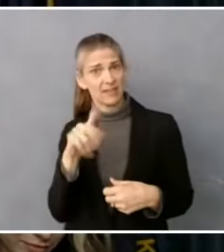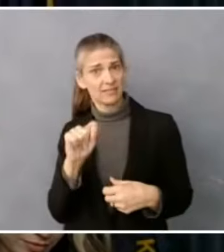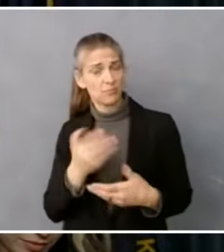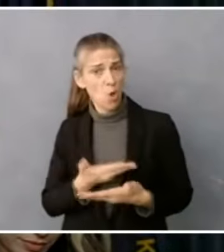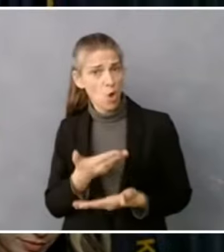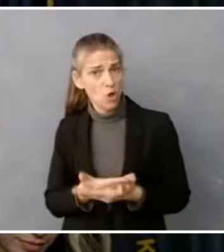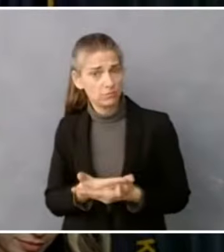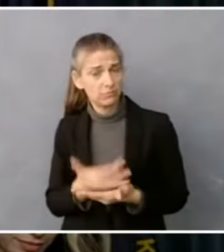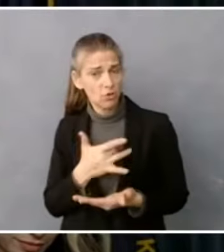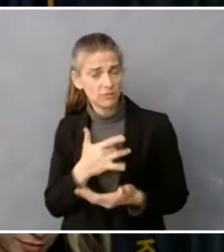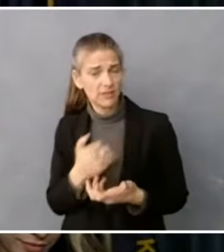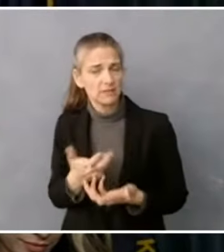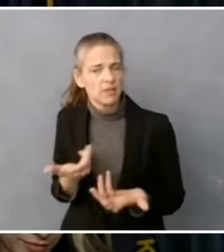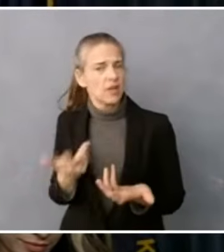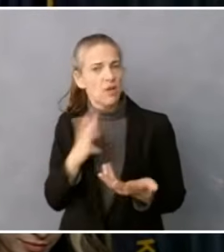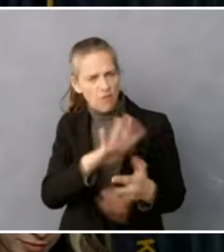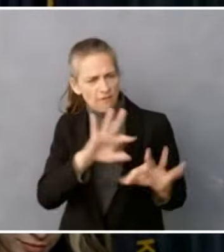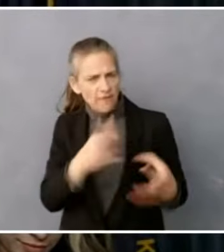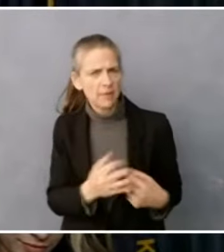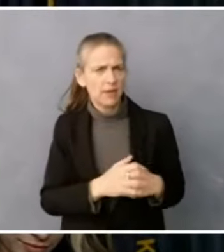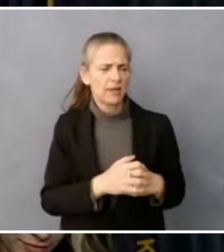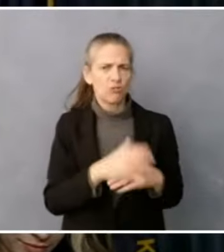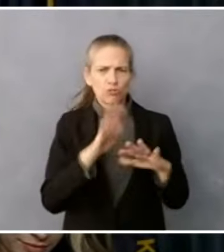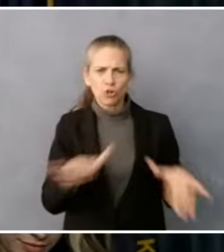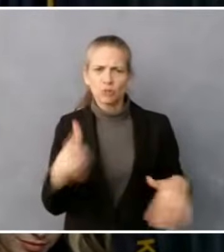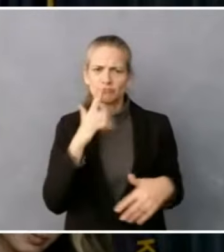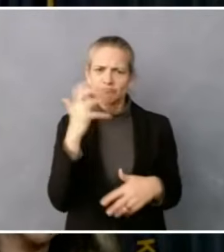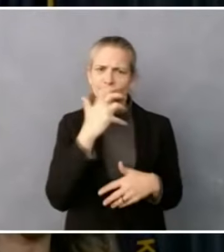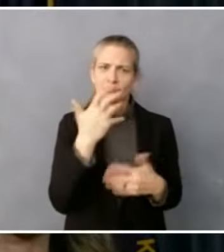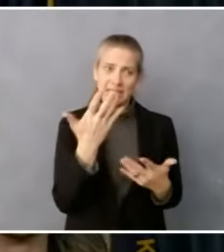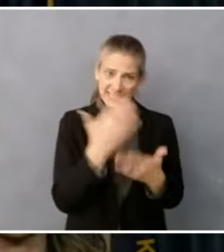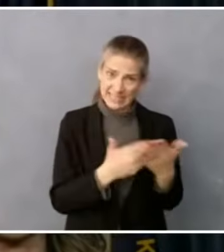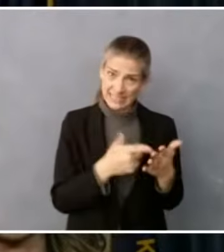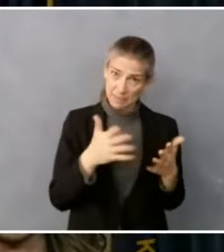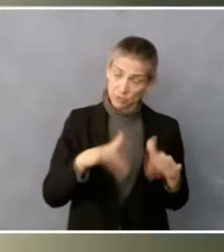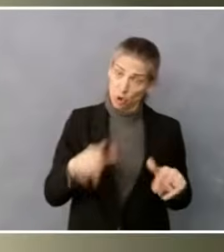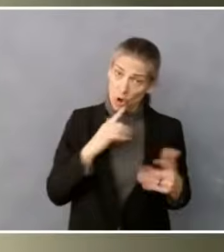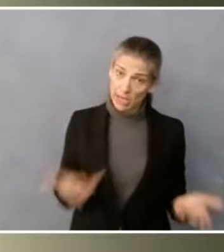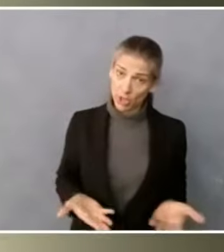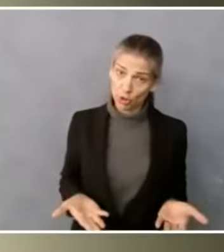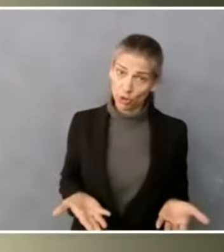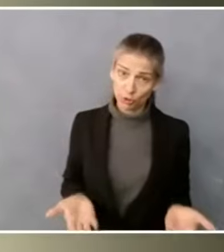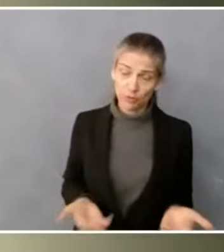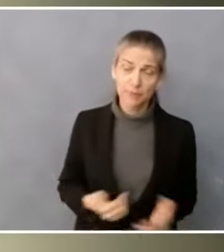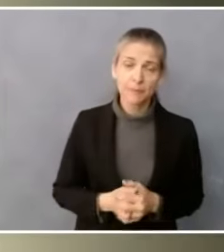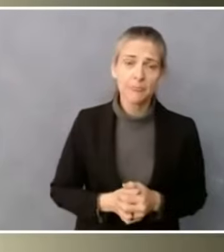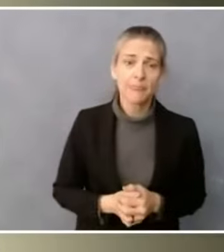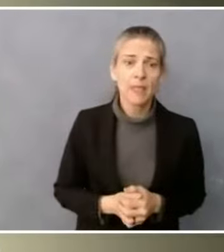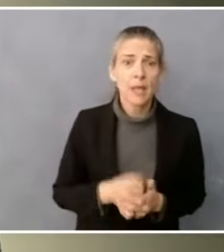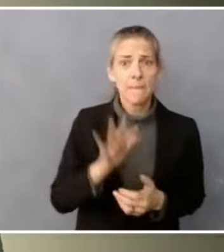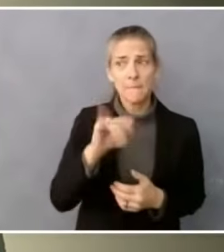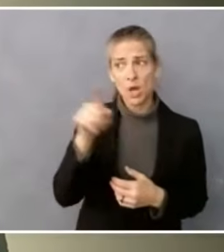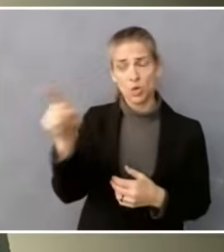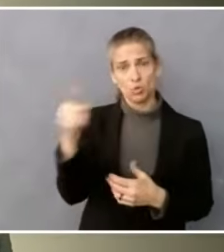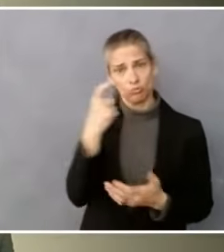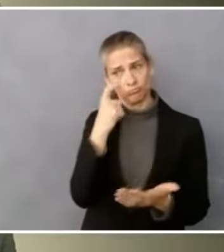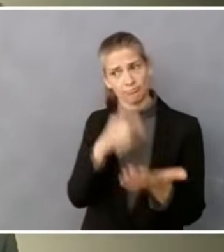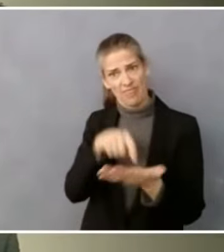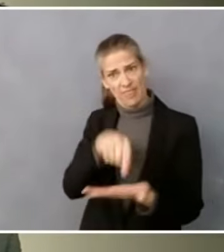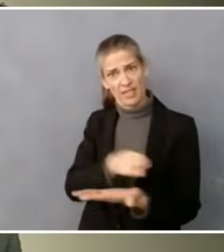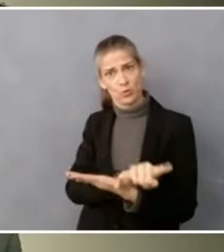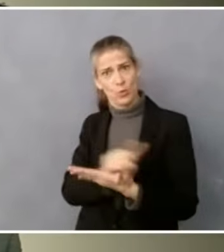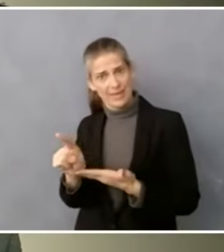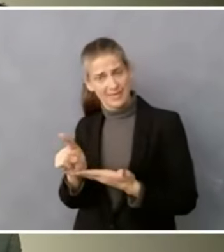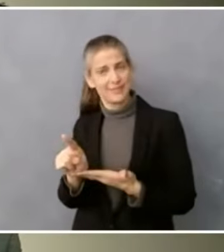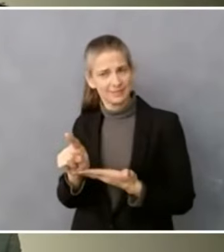siblings, and remarkable children, some of whom are in this room today. By acknowledging this week, you are helping ensure